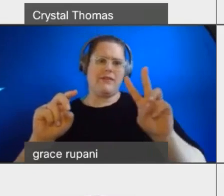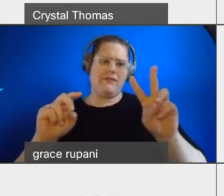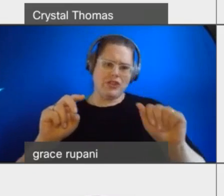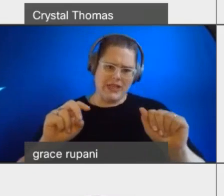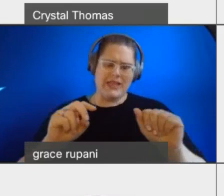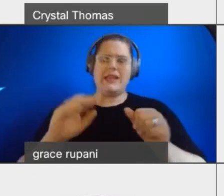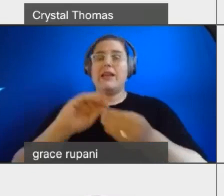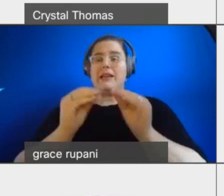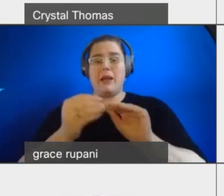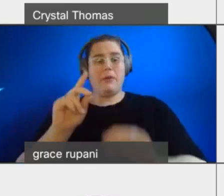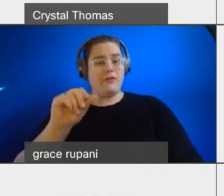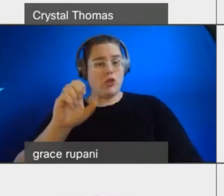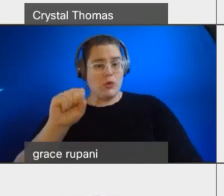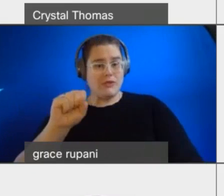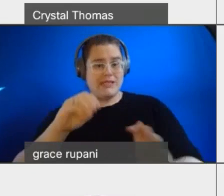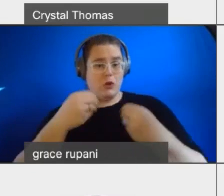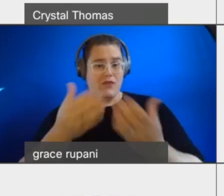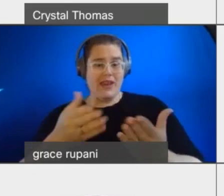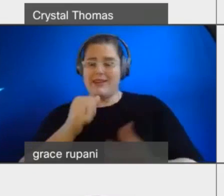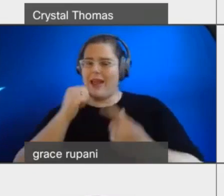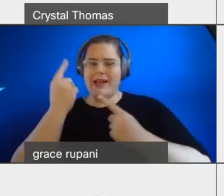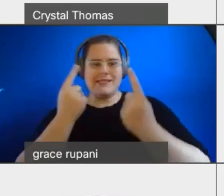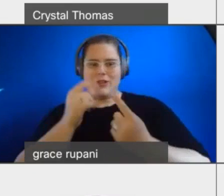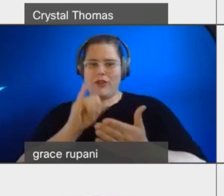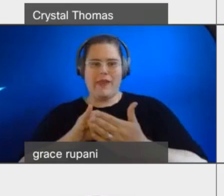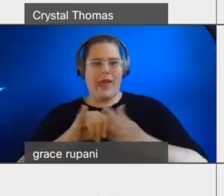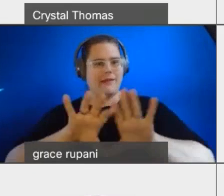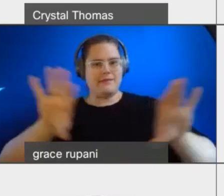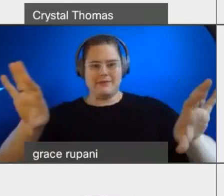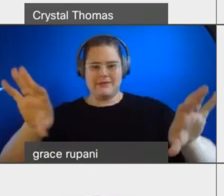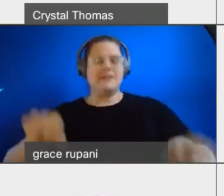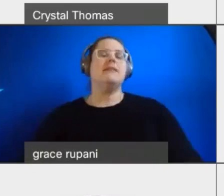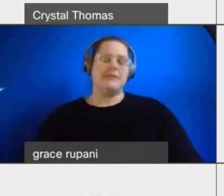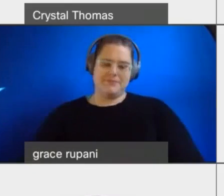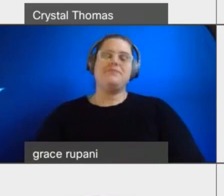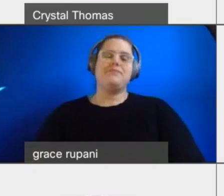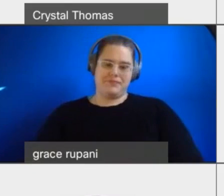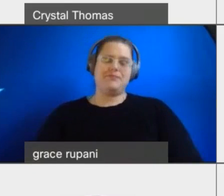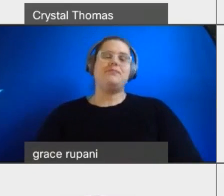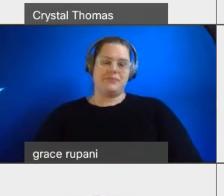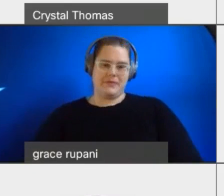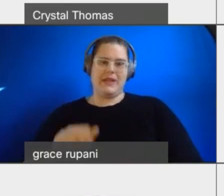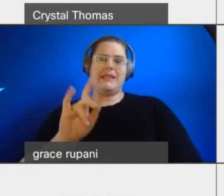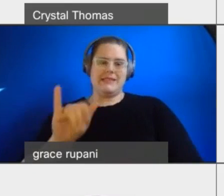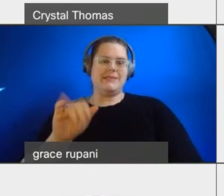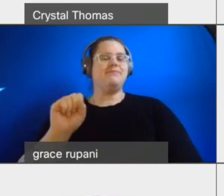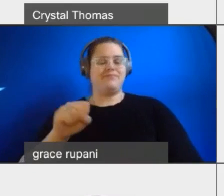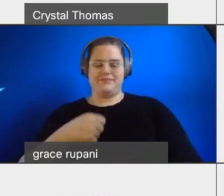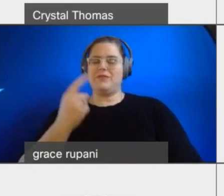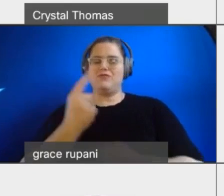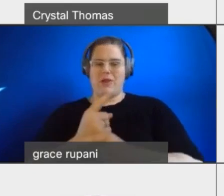being provided. You are absolutely right. And that doesn't just refer to our staff, that refers